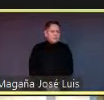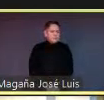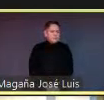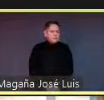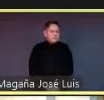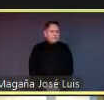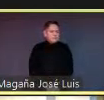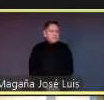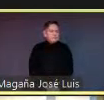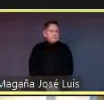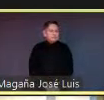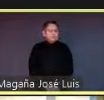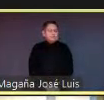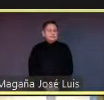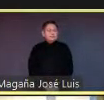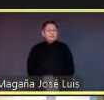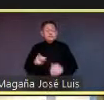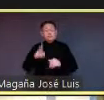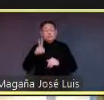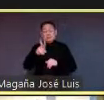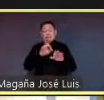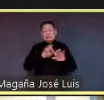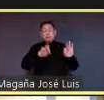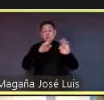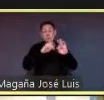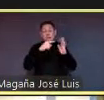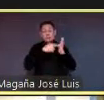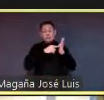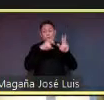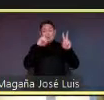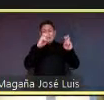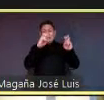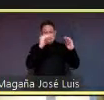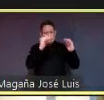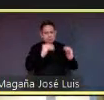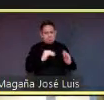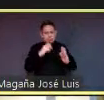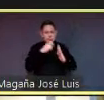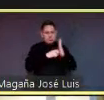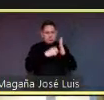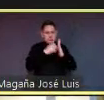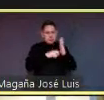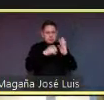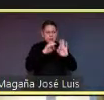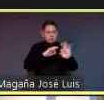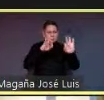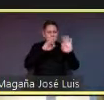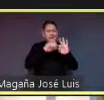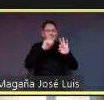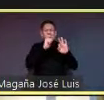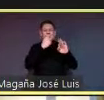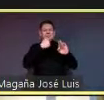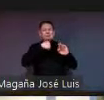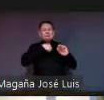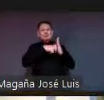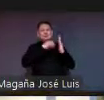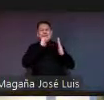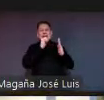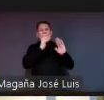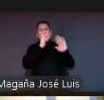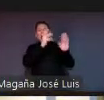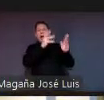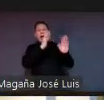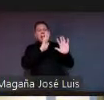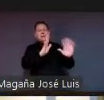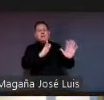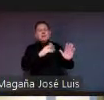to the curriculum are very important. We have realized that a very rigid curriculum that is